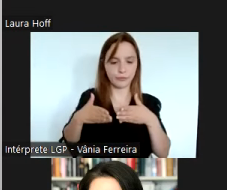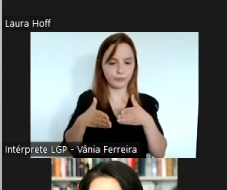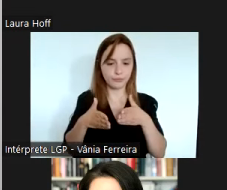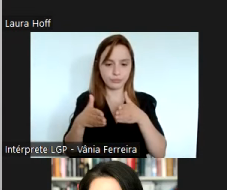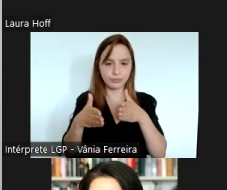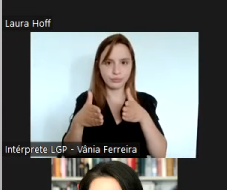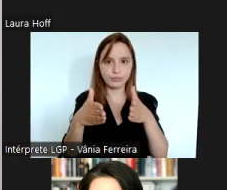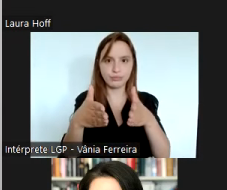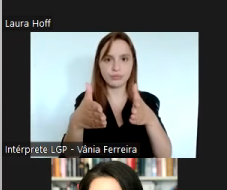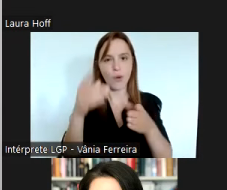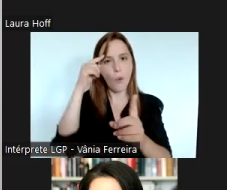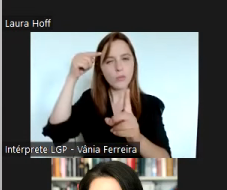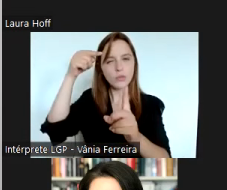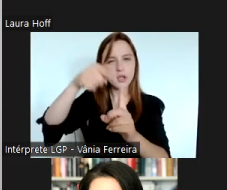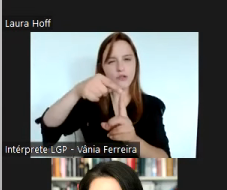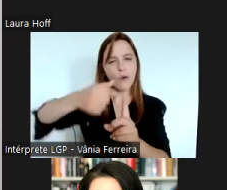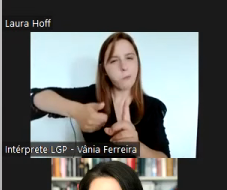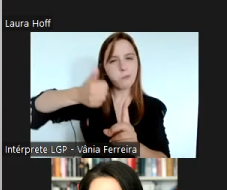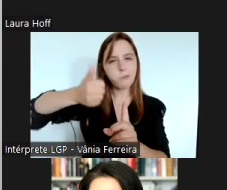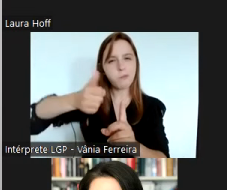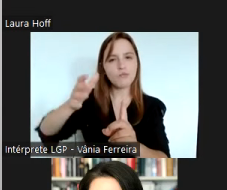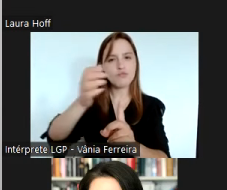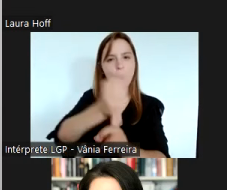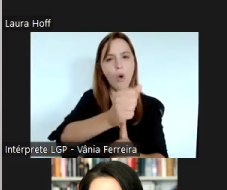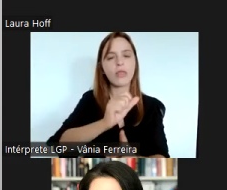goal of peace and living together.